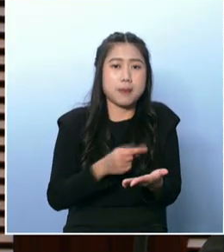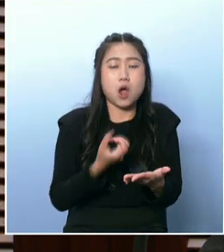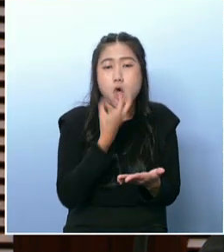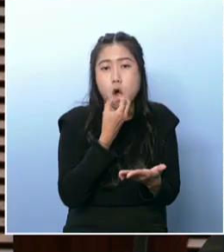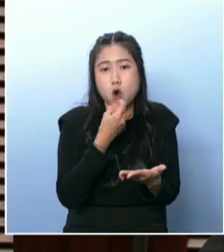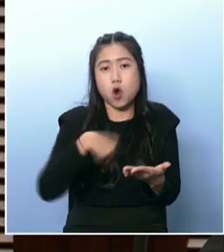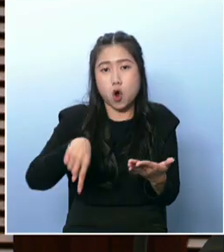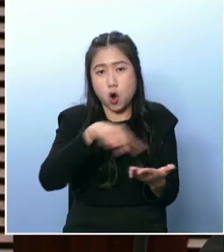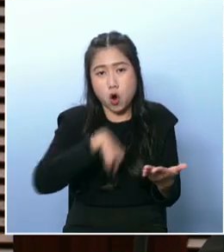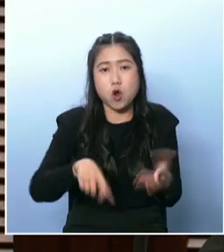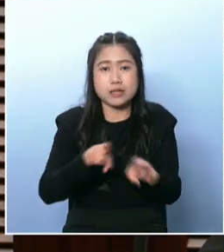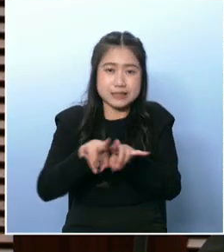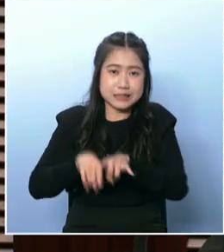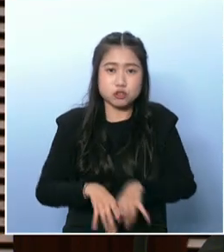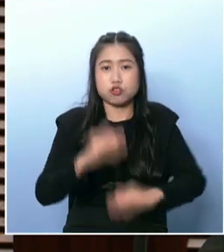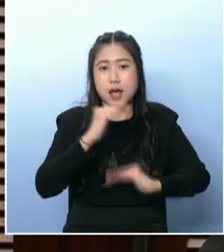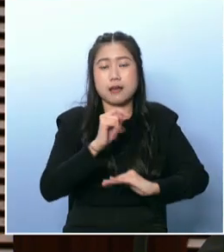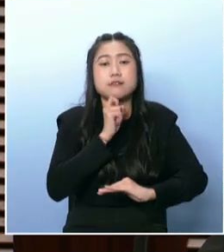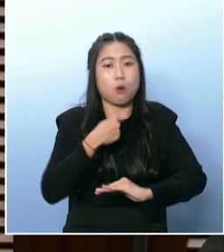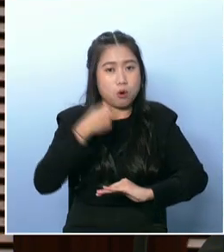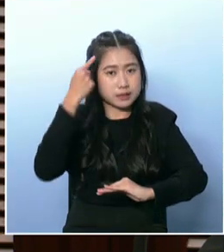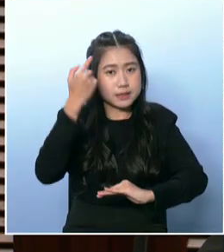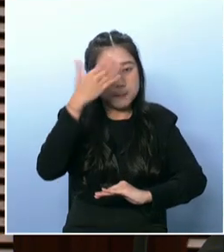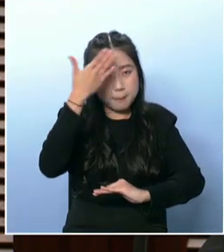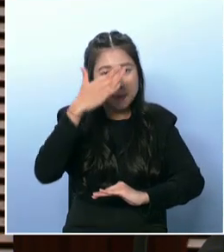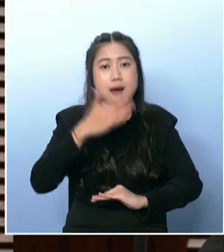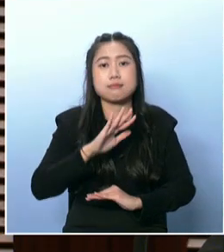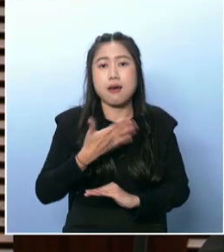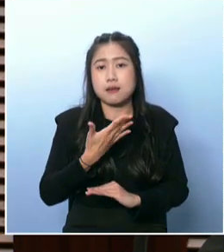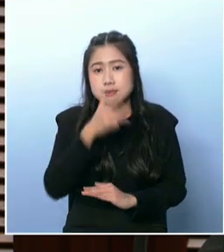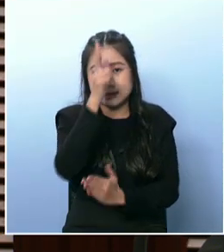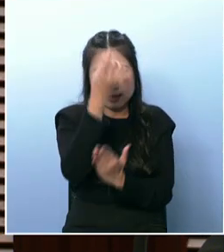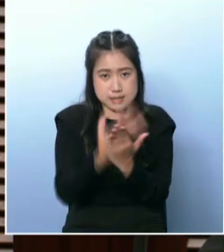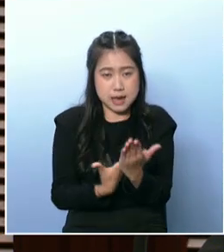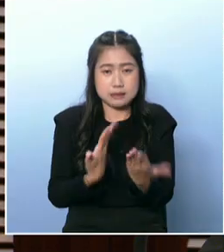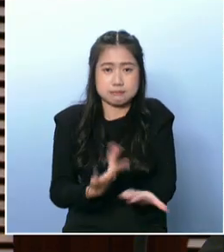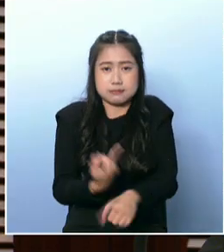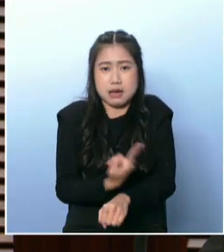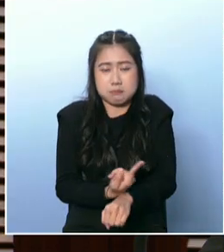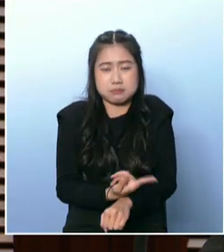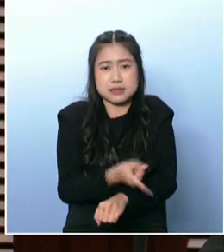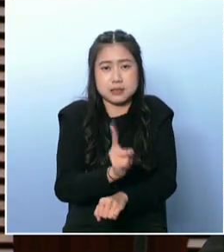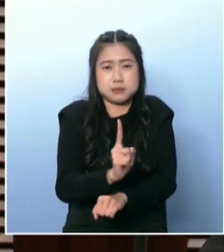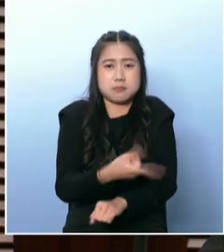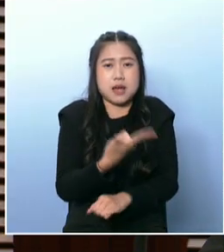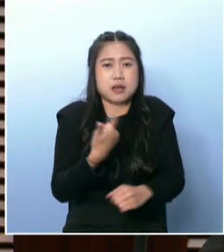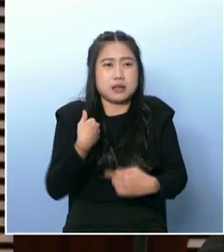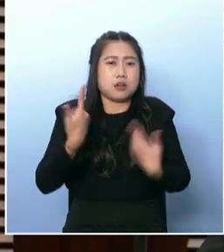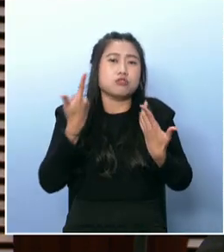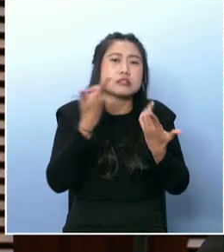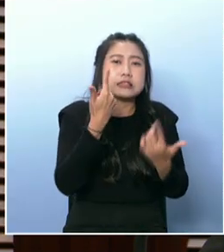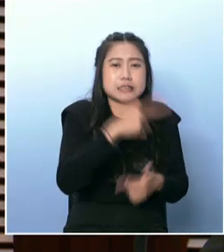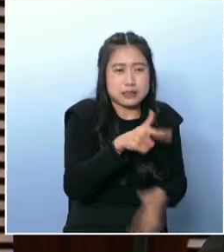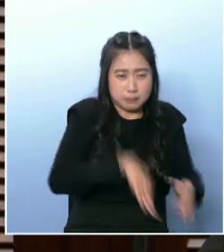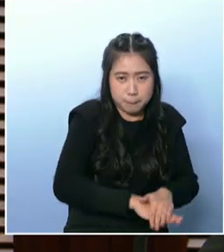for PWDs. In Hong Kong, I know that we have limited resources. So when we